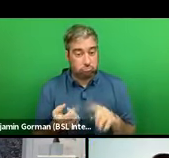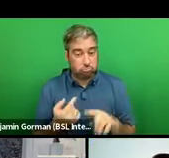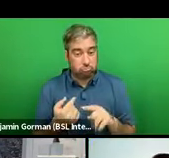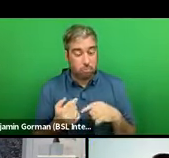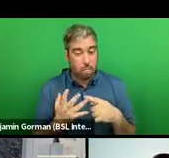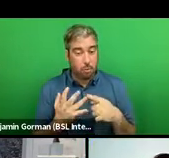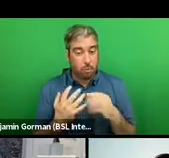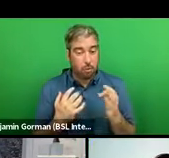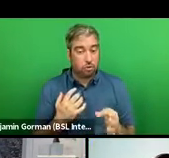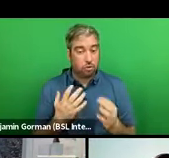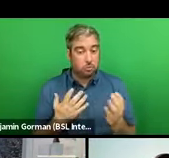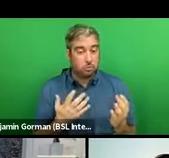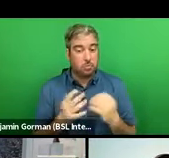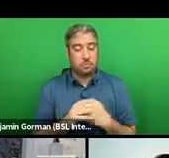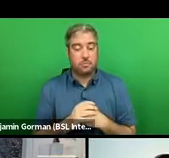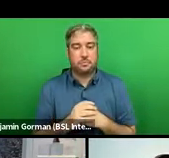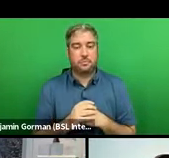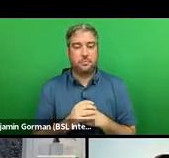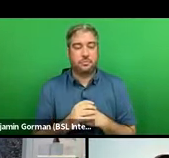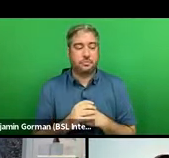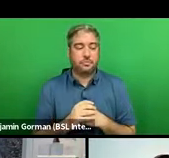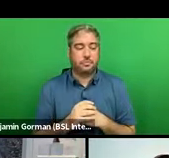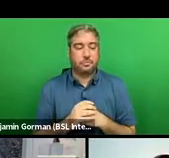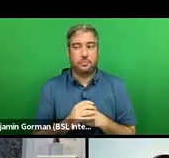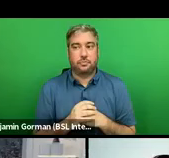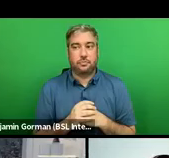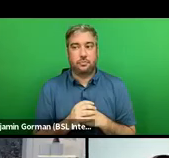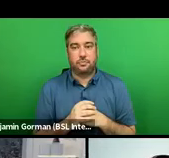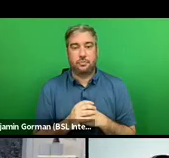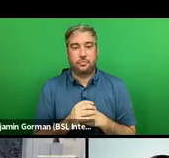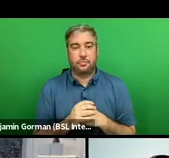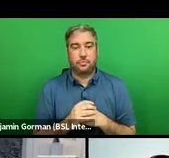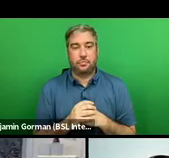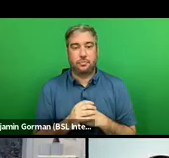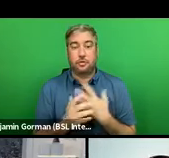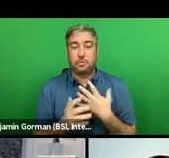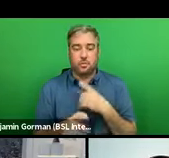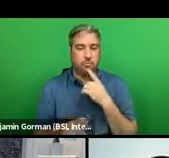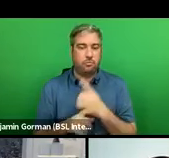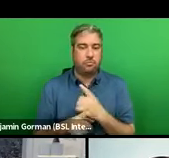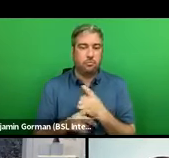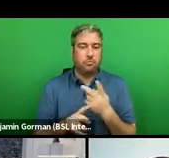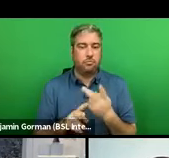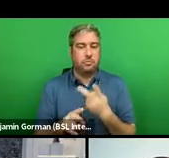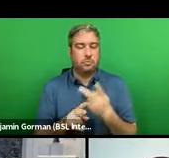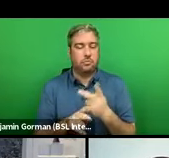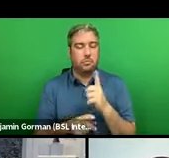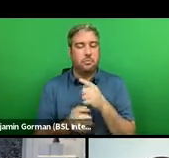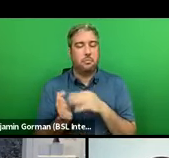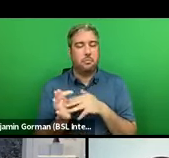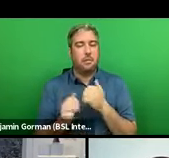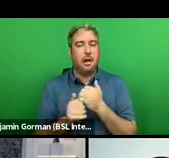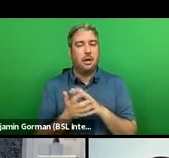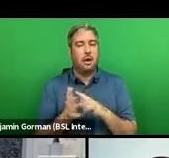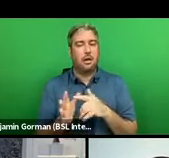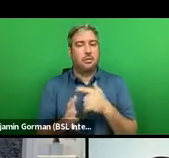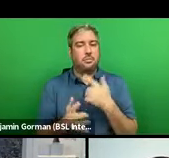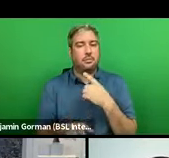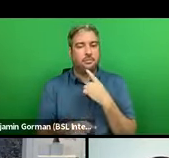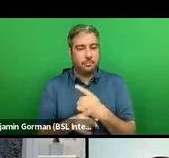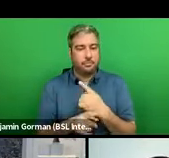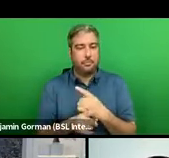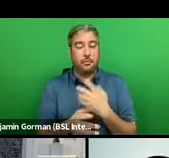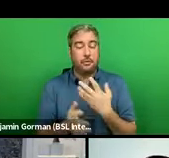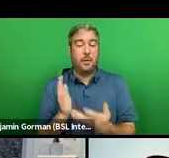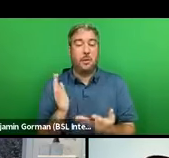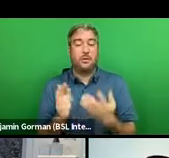Yeah, so I mean, I want to echo a bit of what Megha said, which is, of course, whether you're thinking, obviously, you know, the US case or the